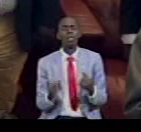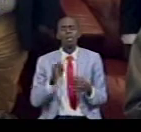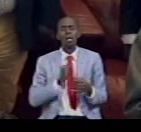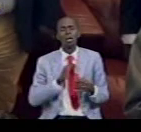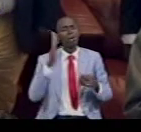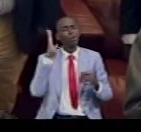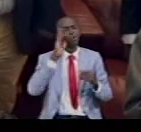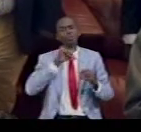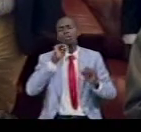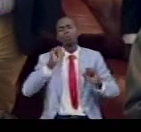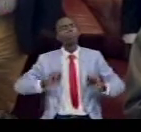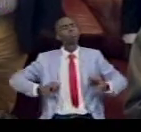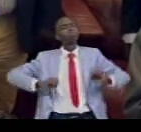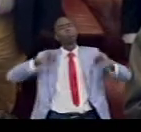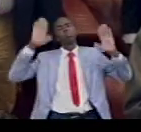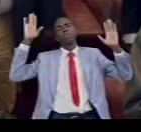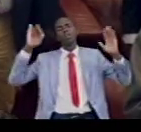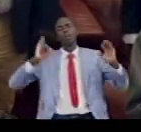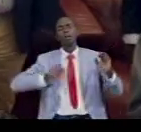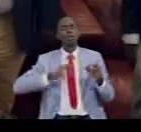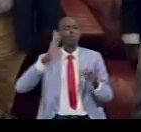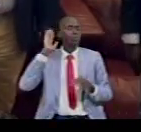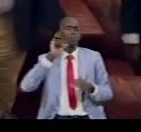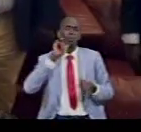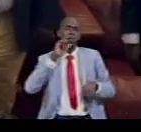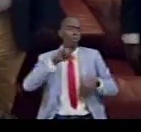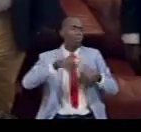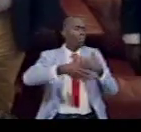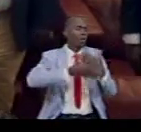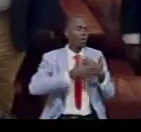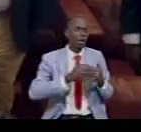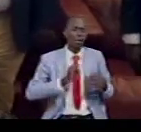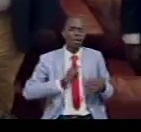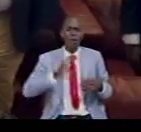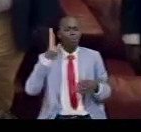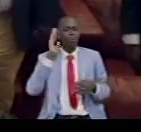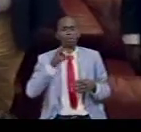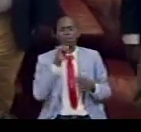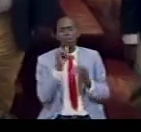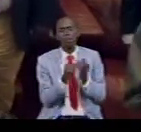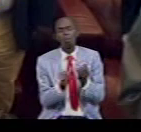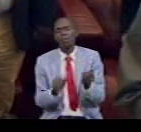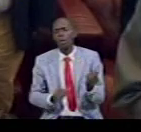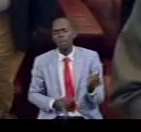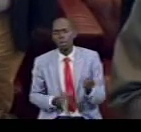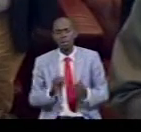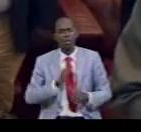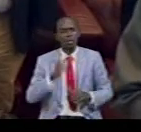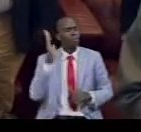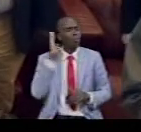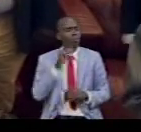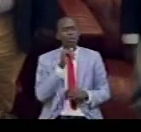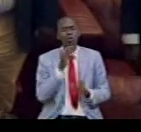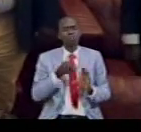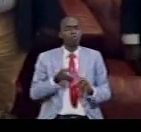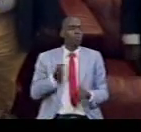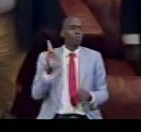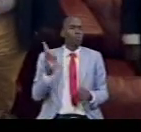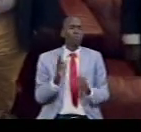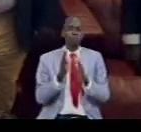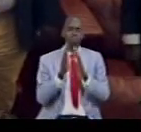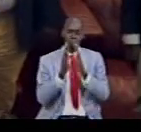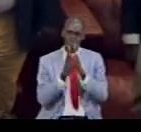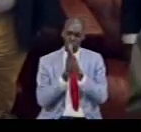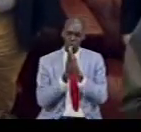God. Commit yourself into the hands of God. Jesus is by your side there. He's listening to you. He's listening to your commitment.